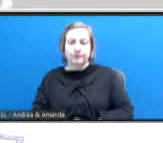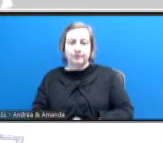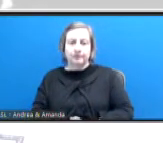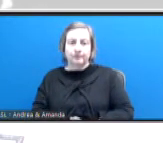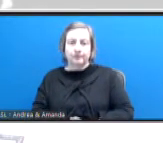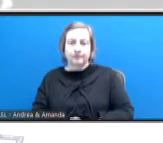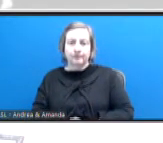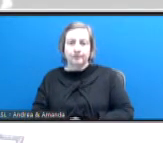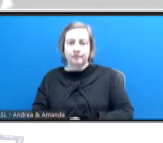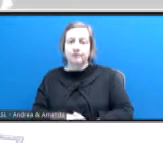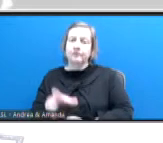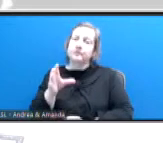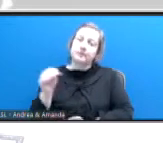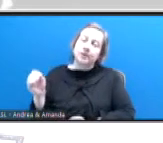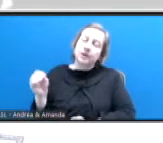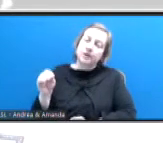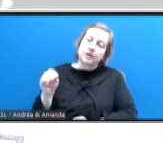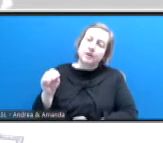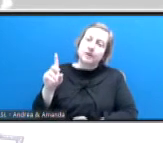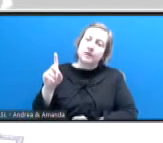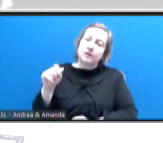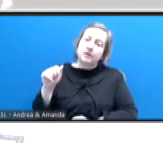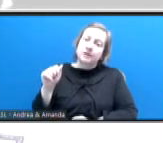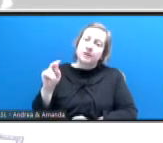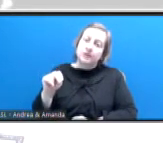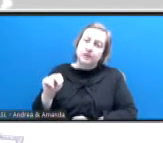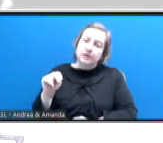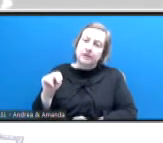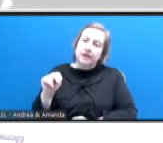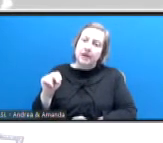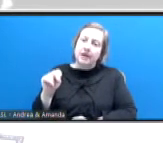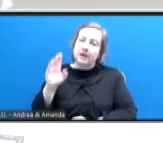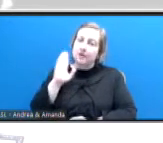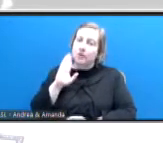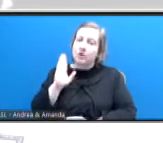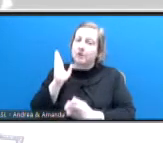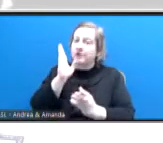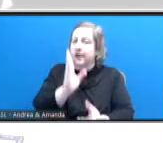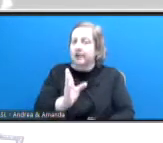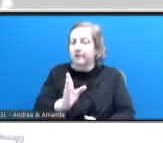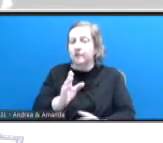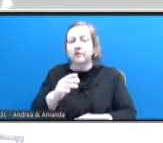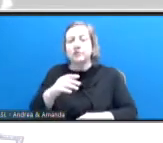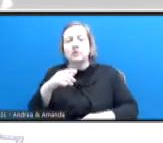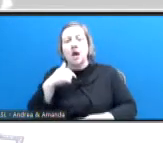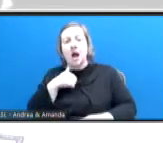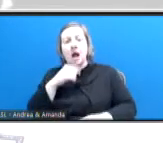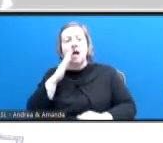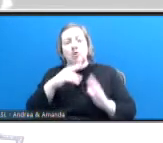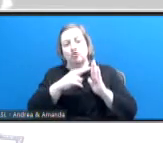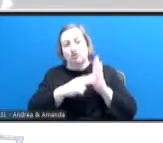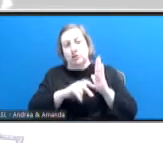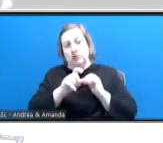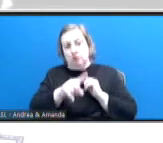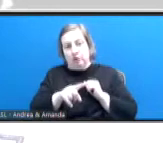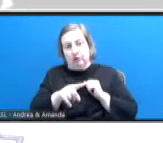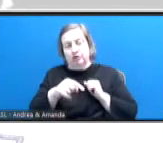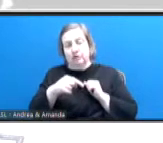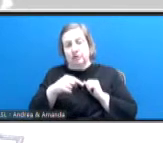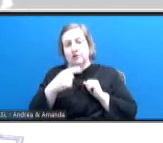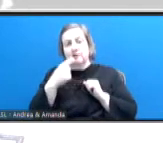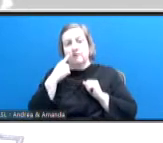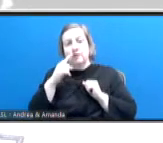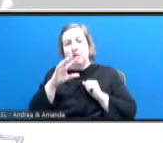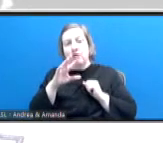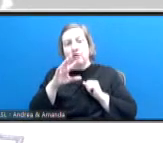Okay, and Dan, carry forward. So I am going to read the question, which I'm going to, for the